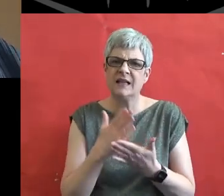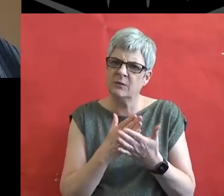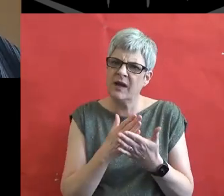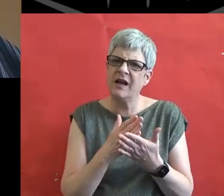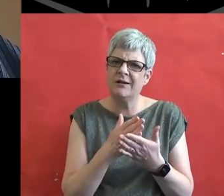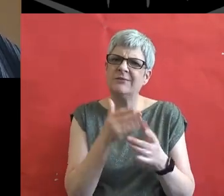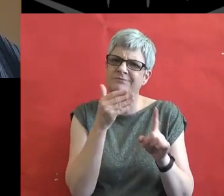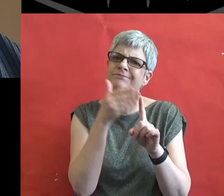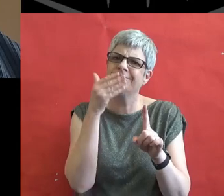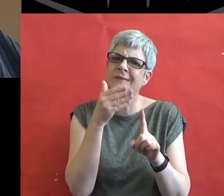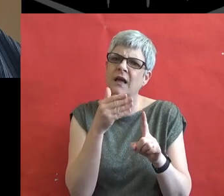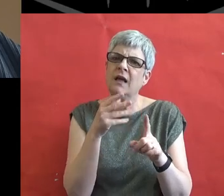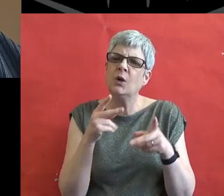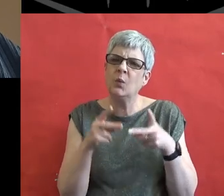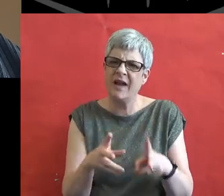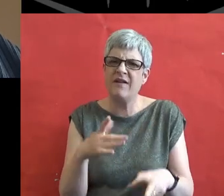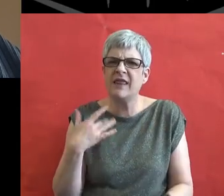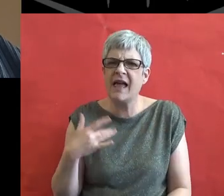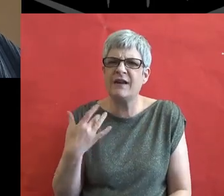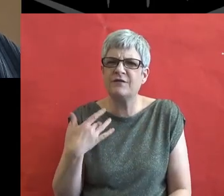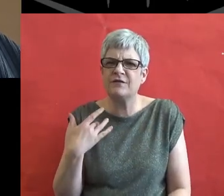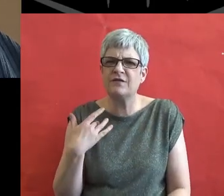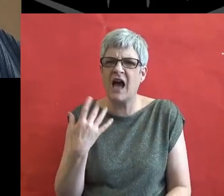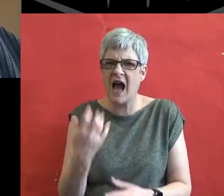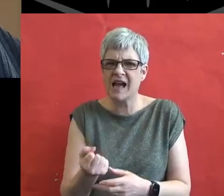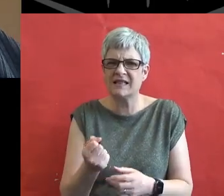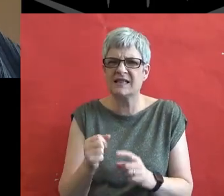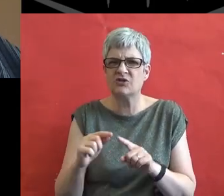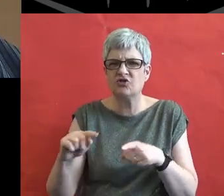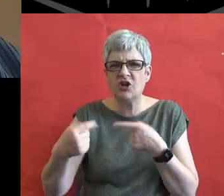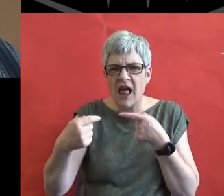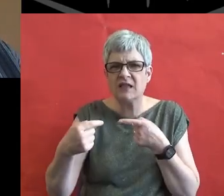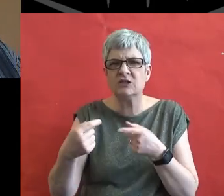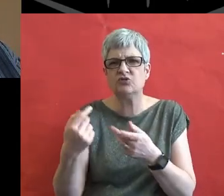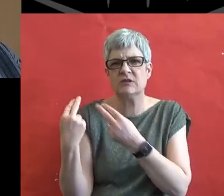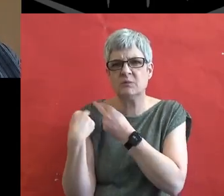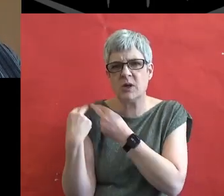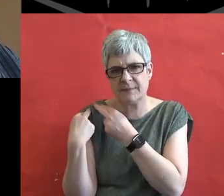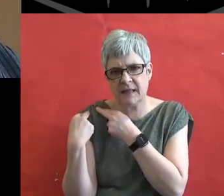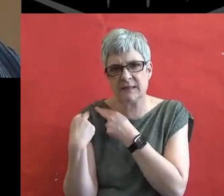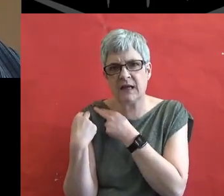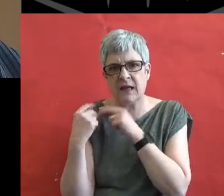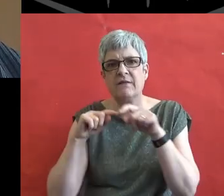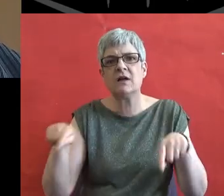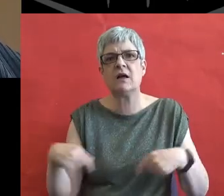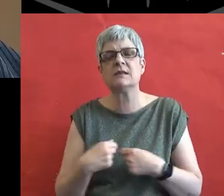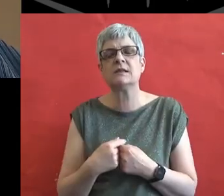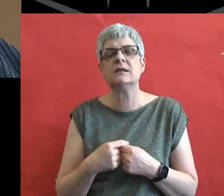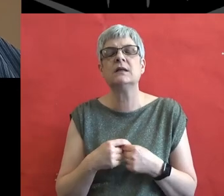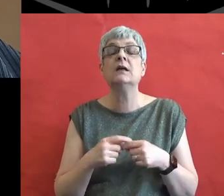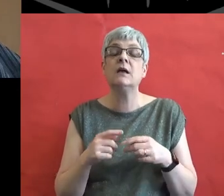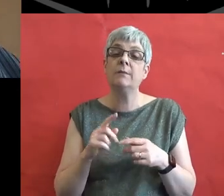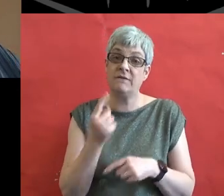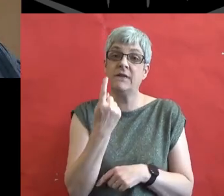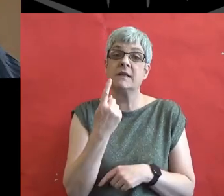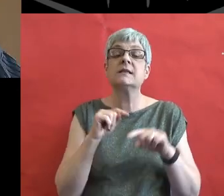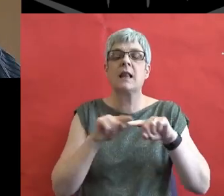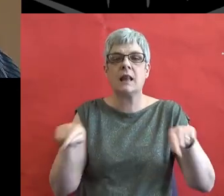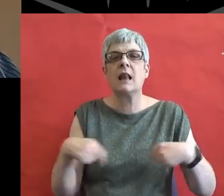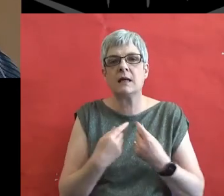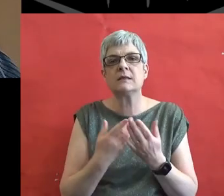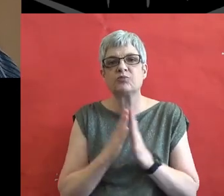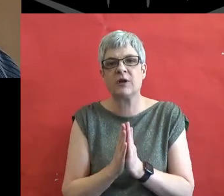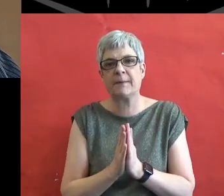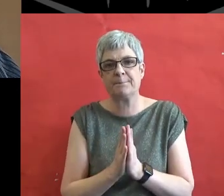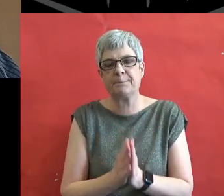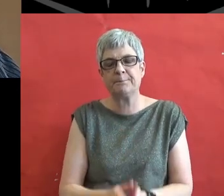way of life lays its challenge, its responsibility on us. But firstly, let's pray.